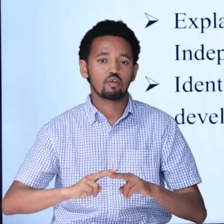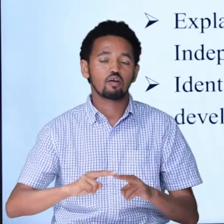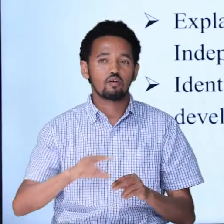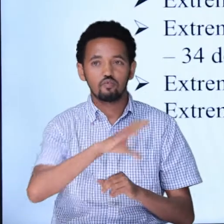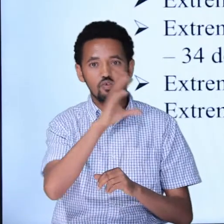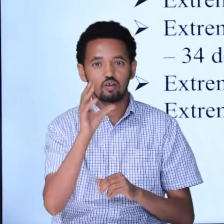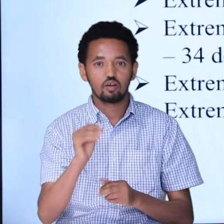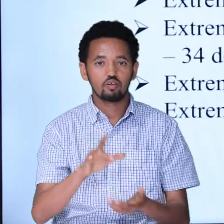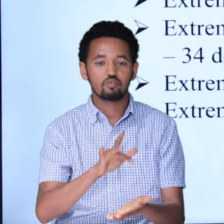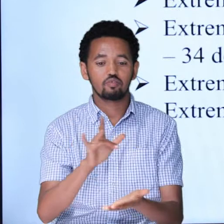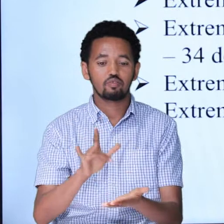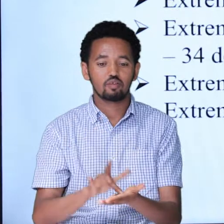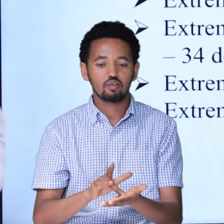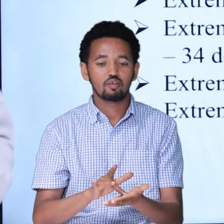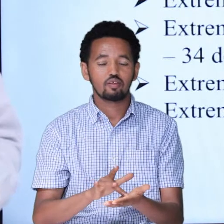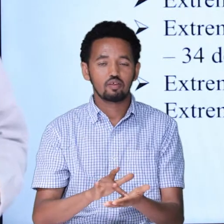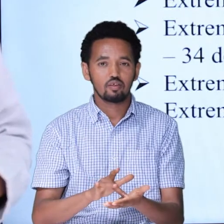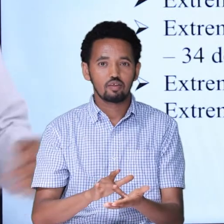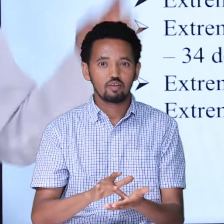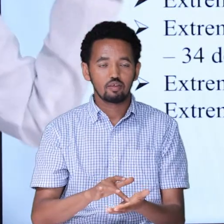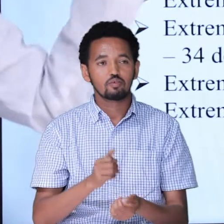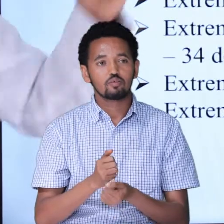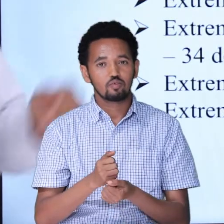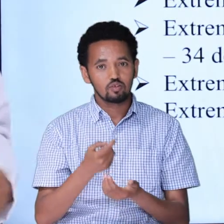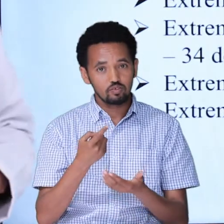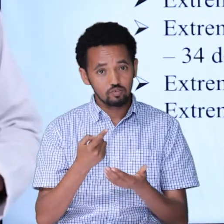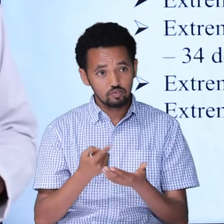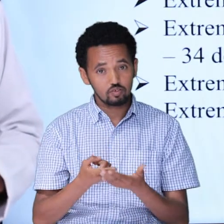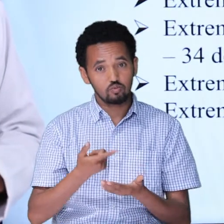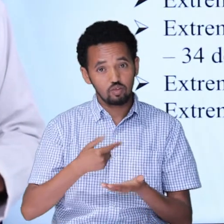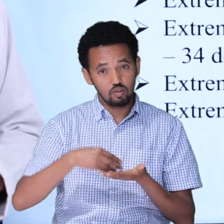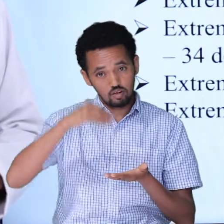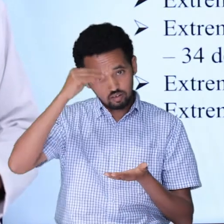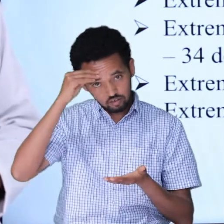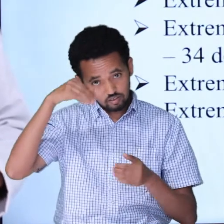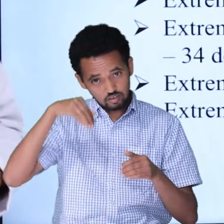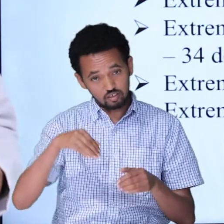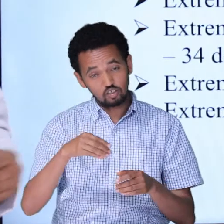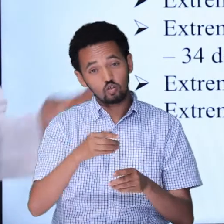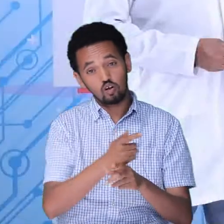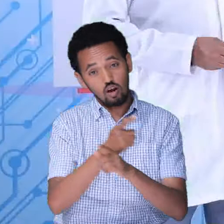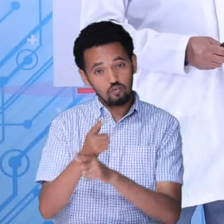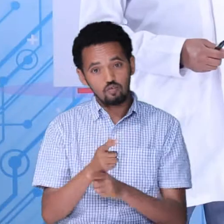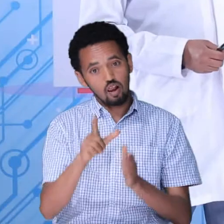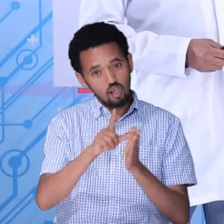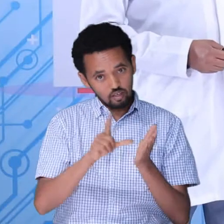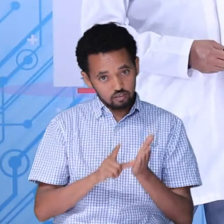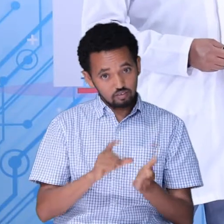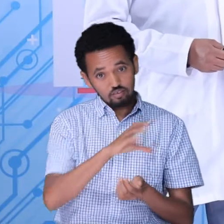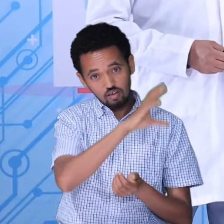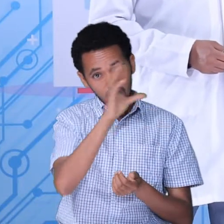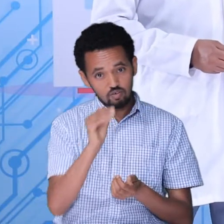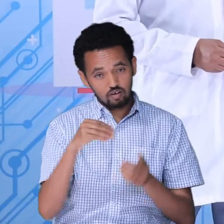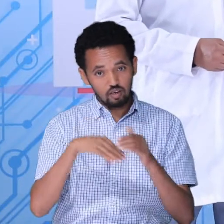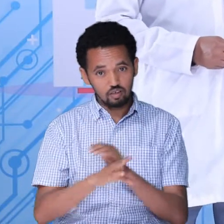state. Before that, student, as you have learned in your geography lesson, Africa is